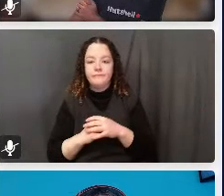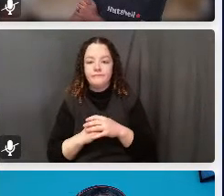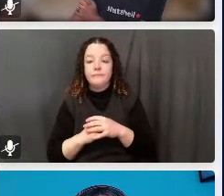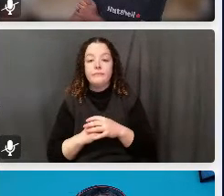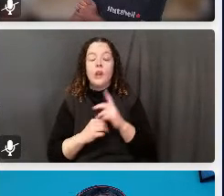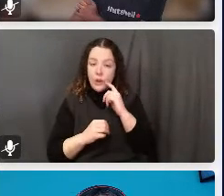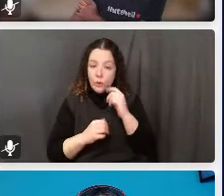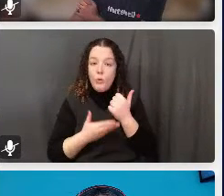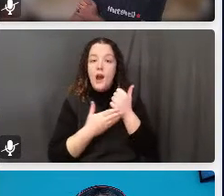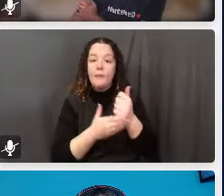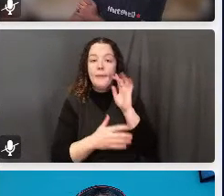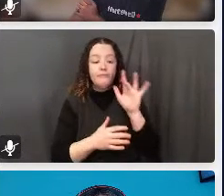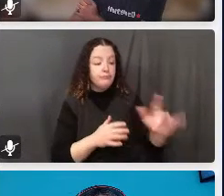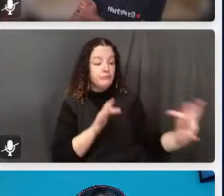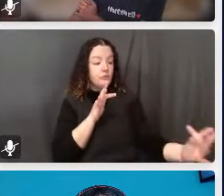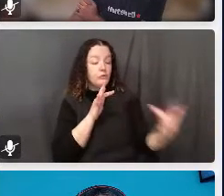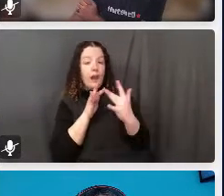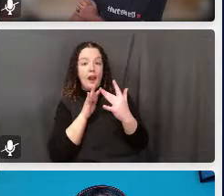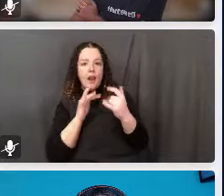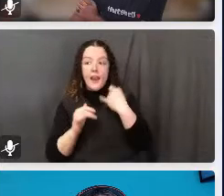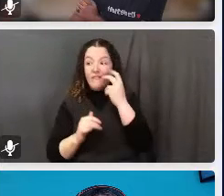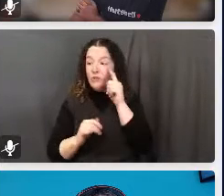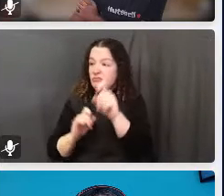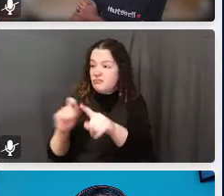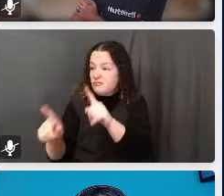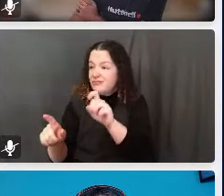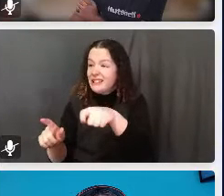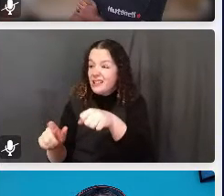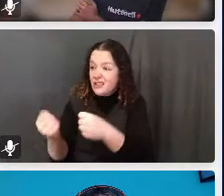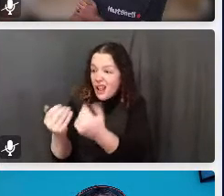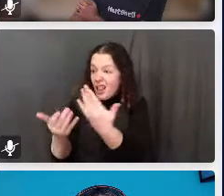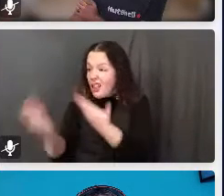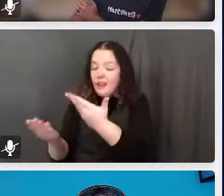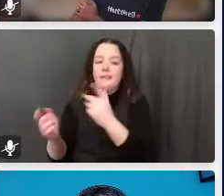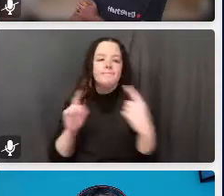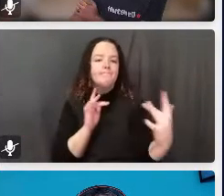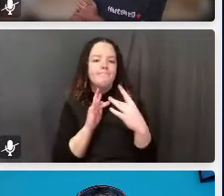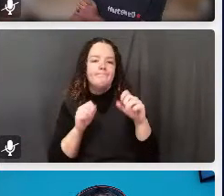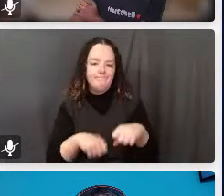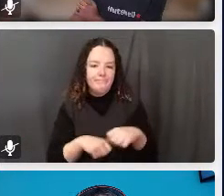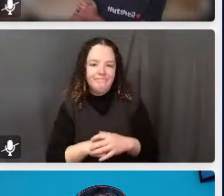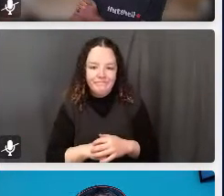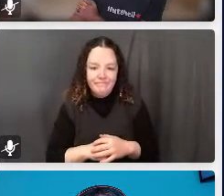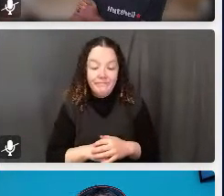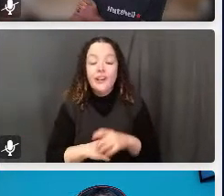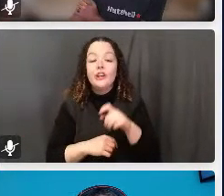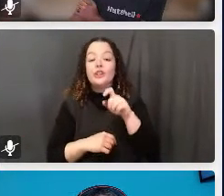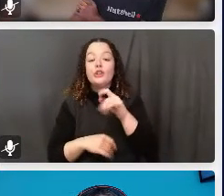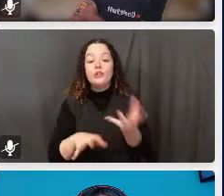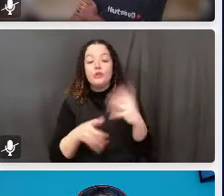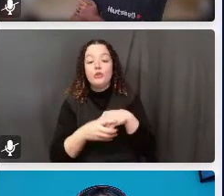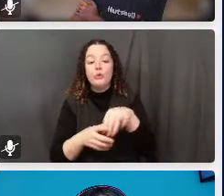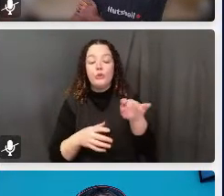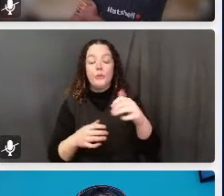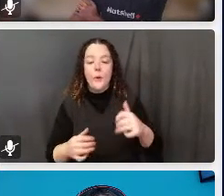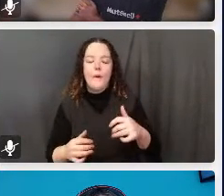with questions or additional needs as well. And emails need to include your company's address to